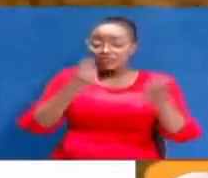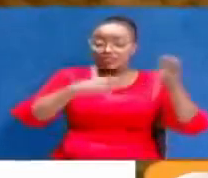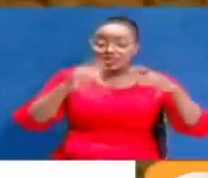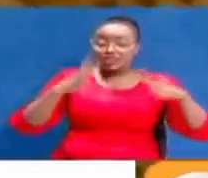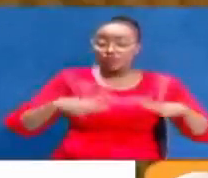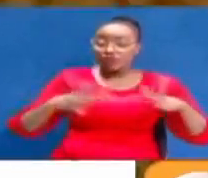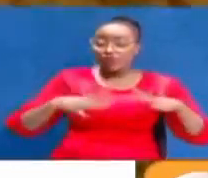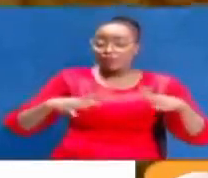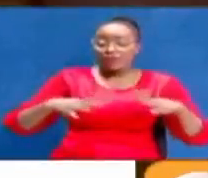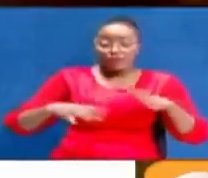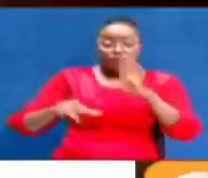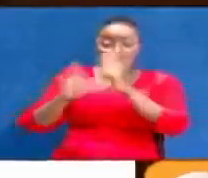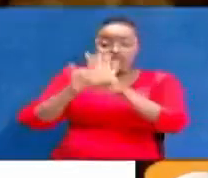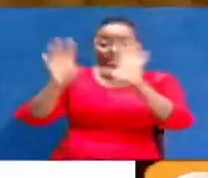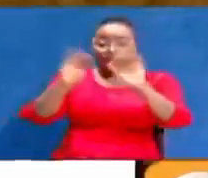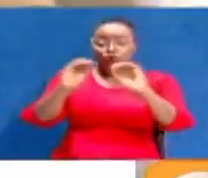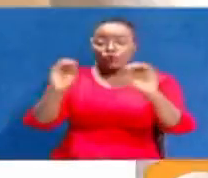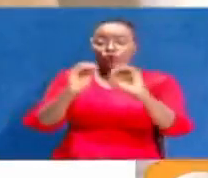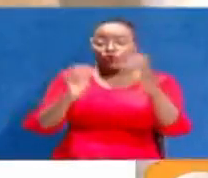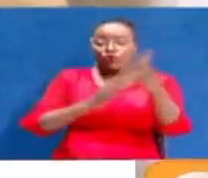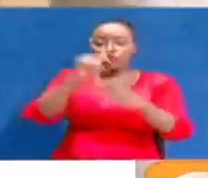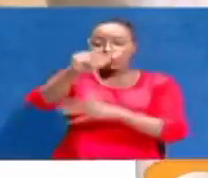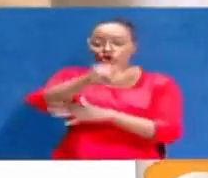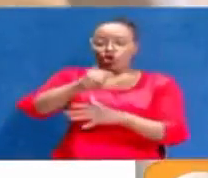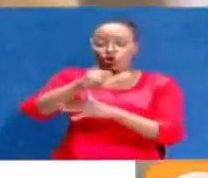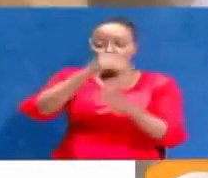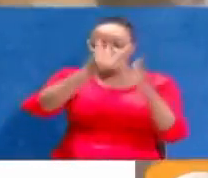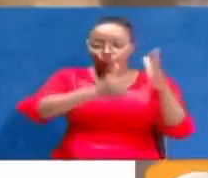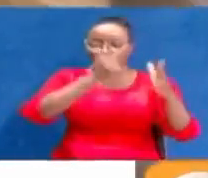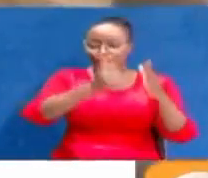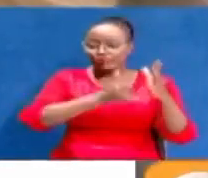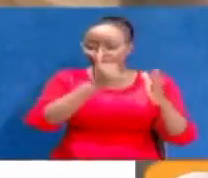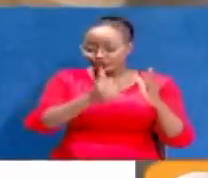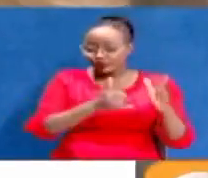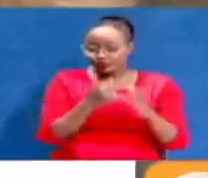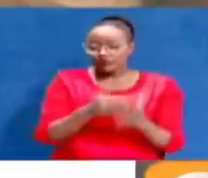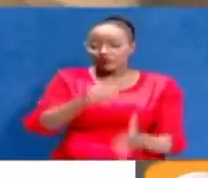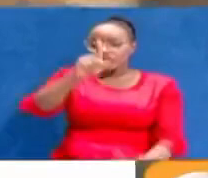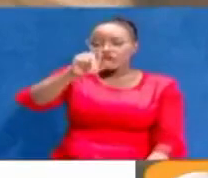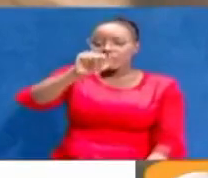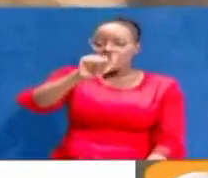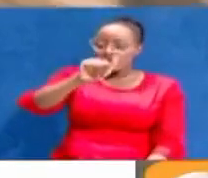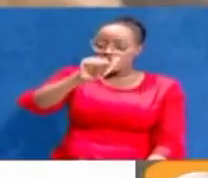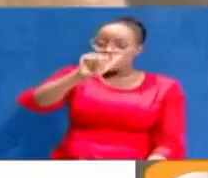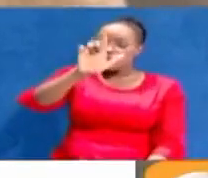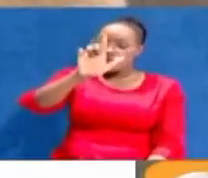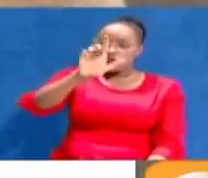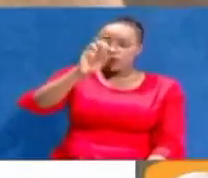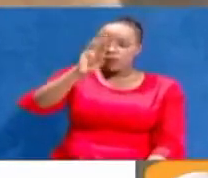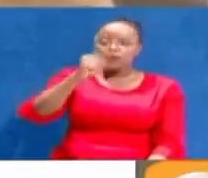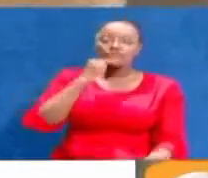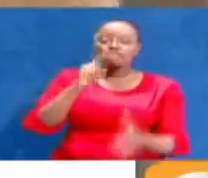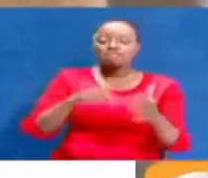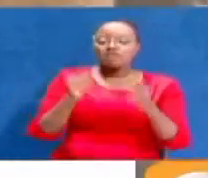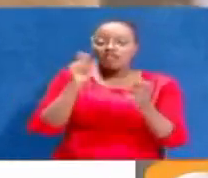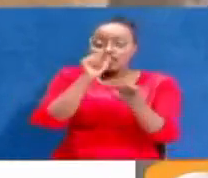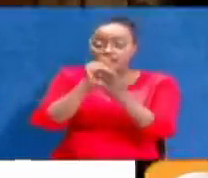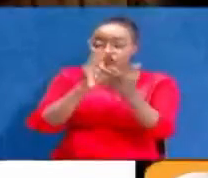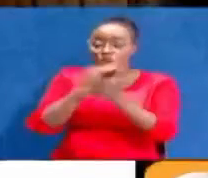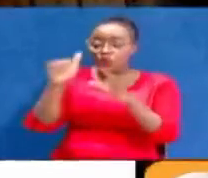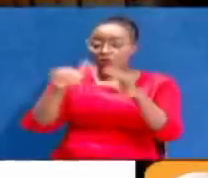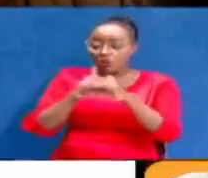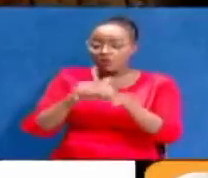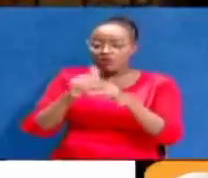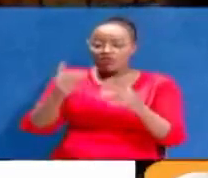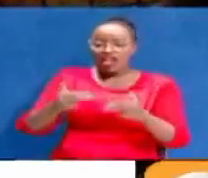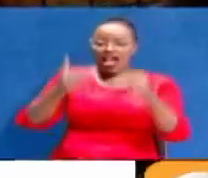tables illegally through local posher mills. Paloma says tests by its members show aflatoxin levels